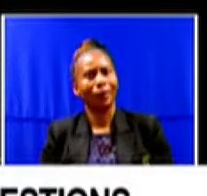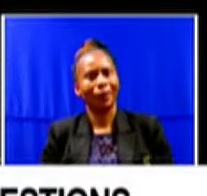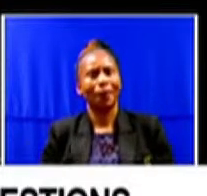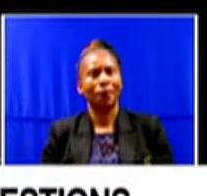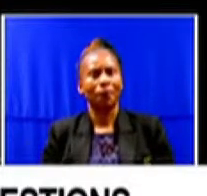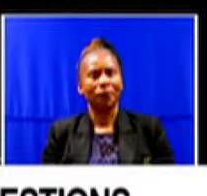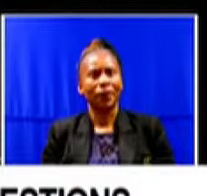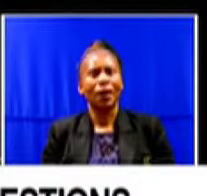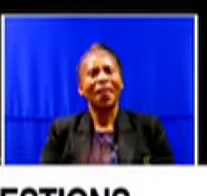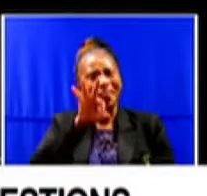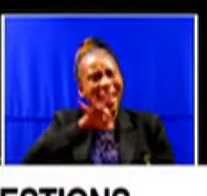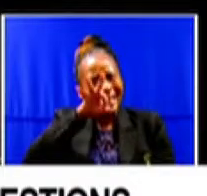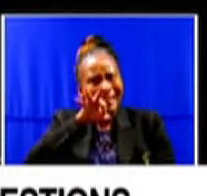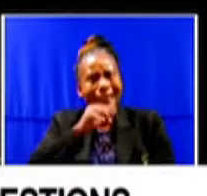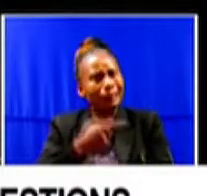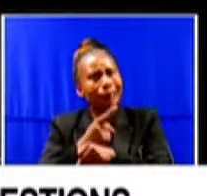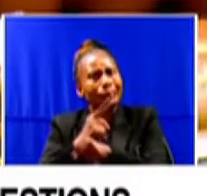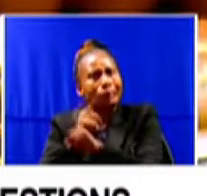13 seconds.